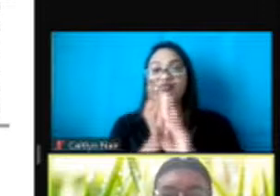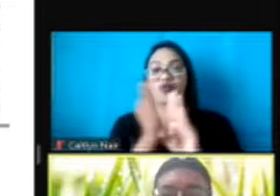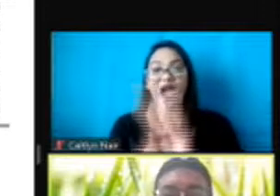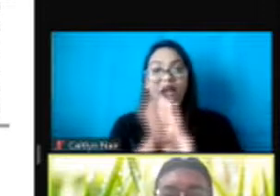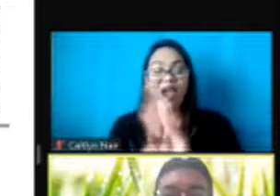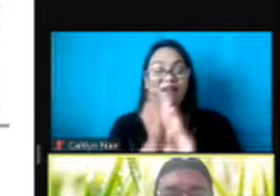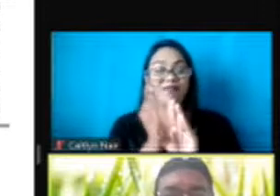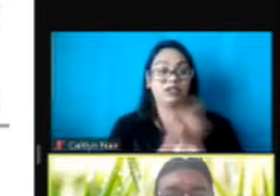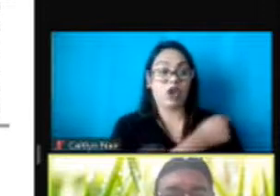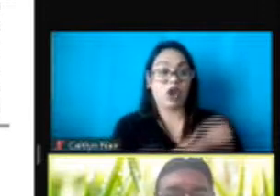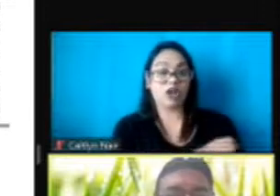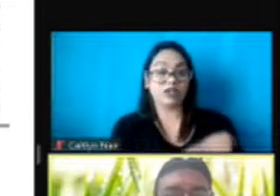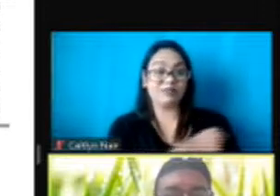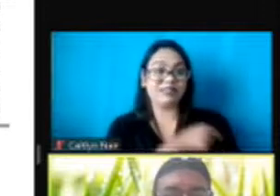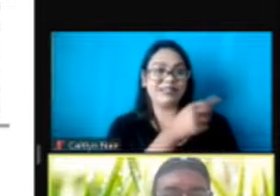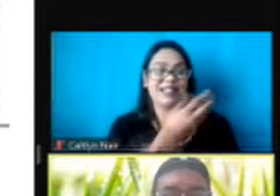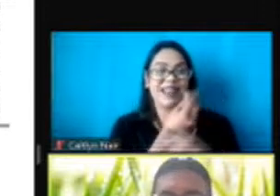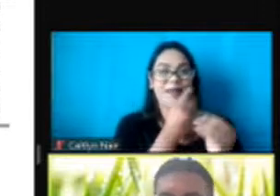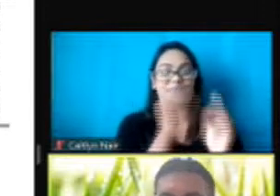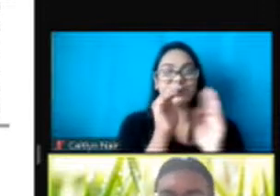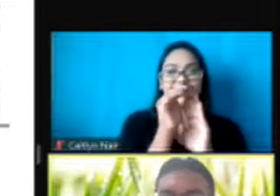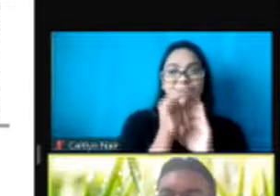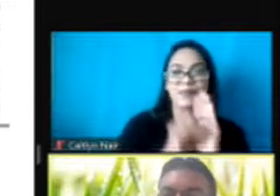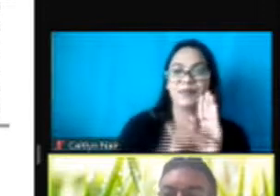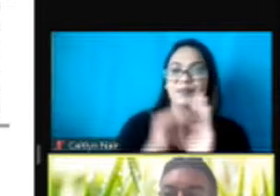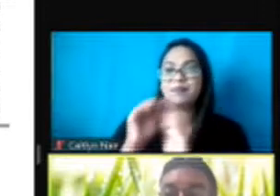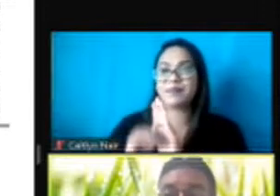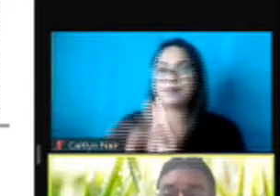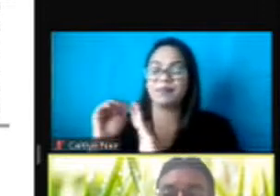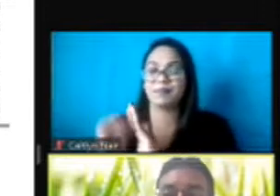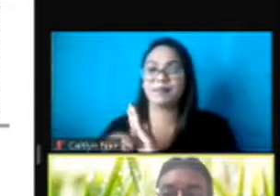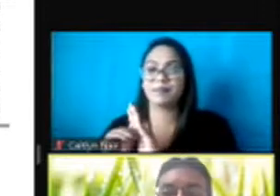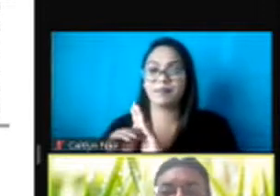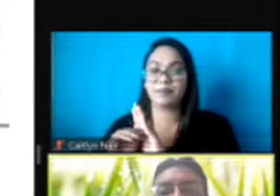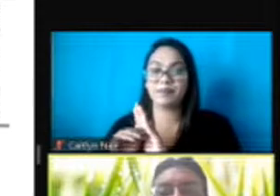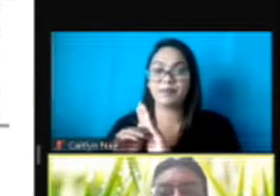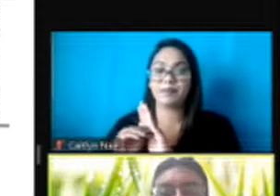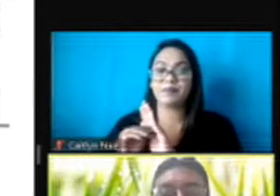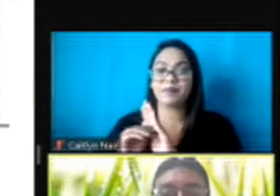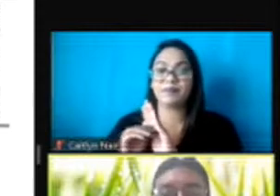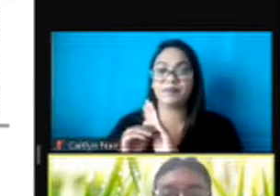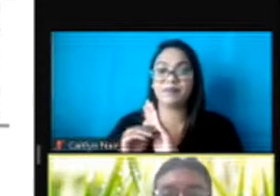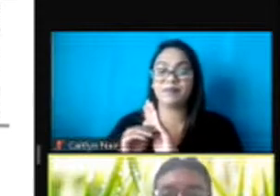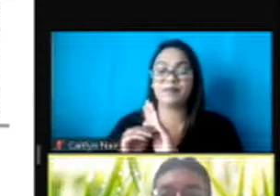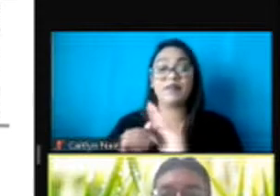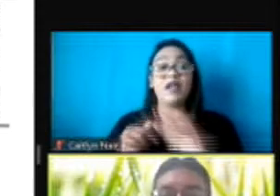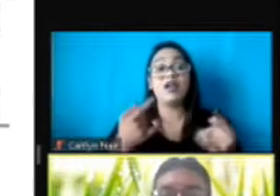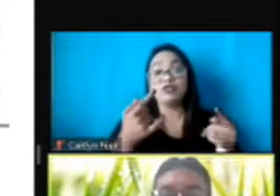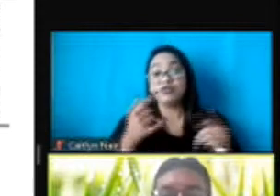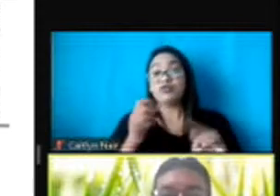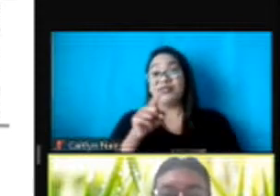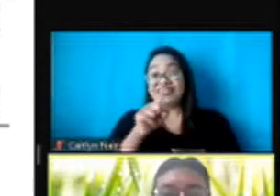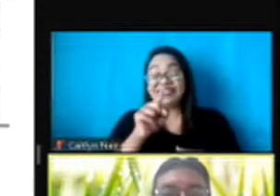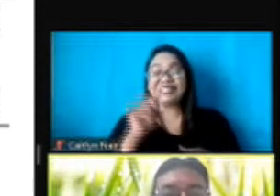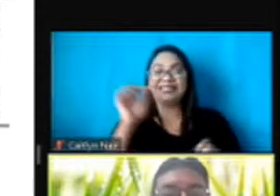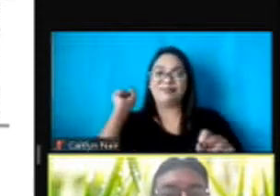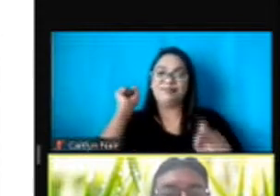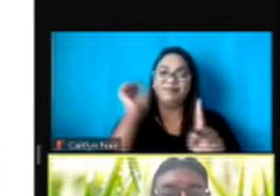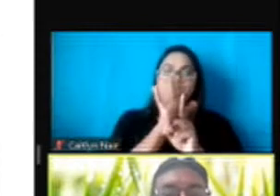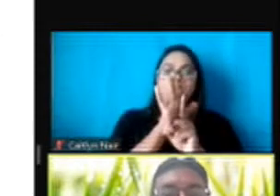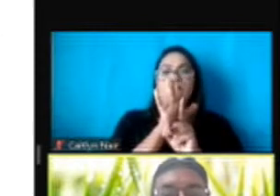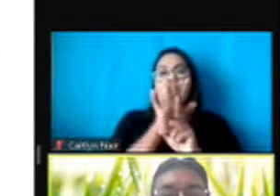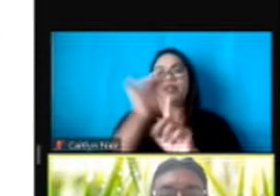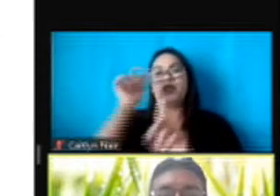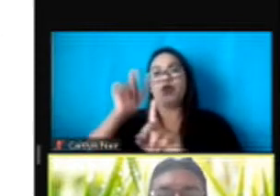highways for the simple reason that these are largely rural areas. And this certainly impacts on the mortalities